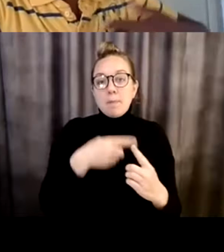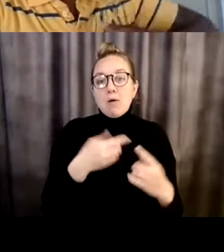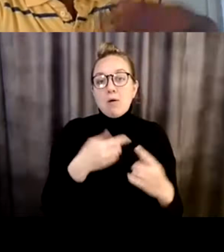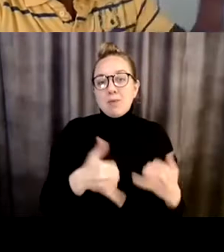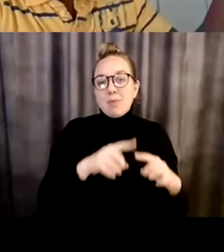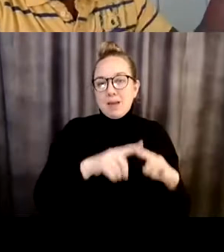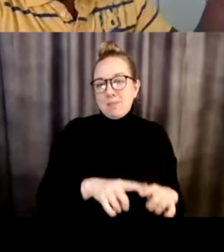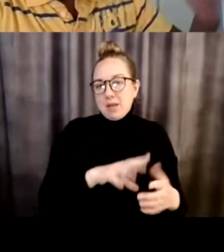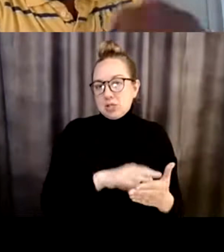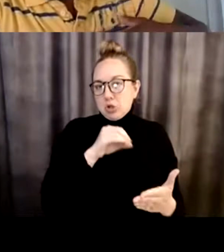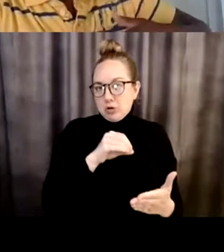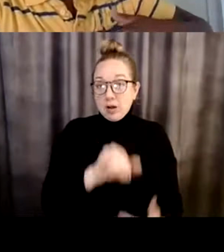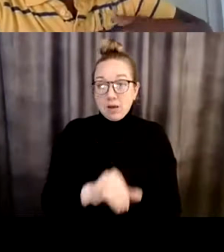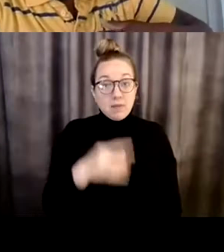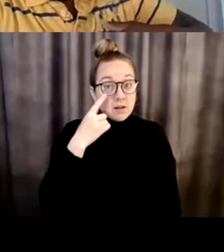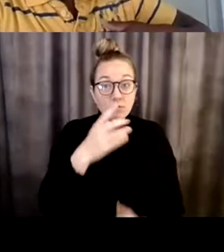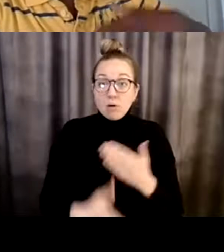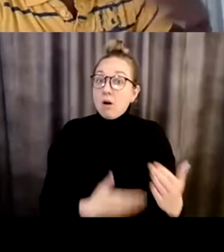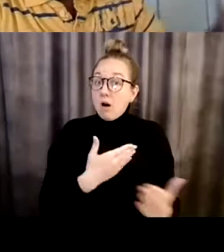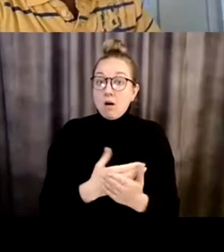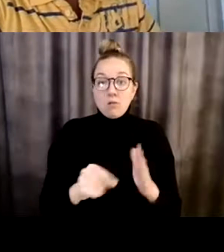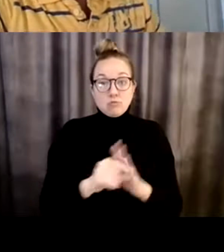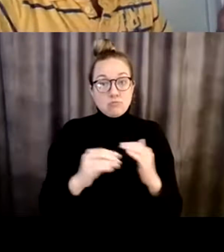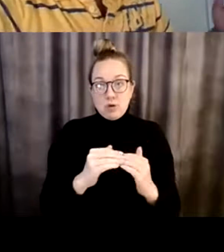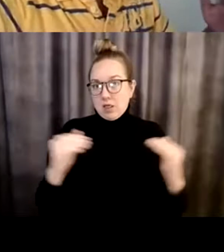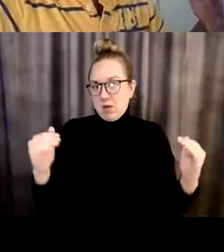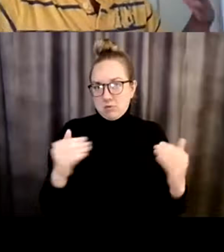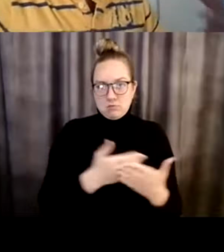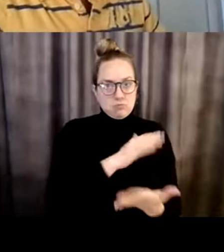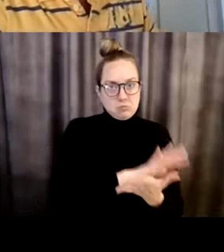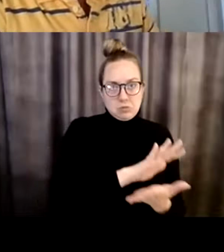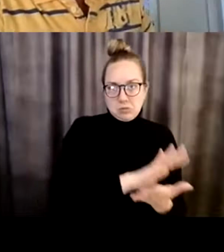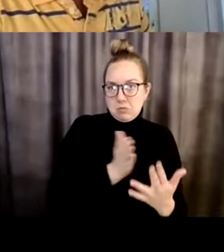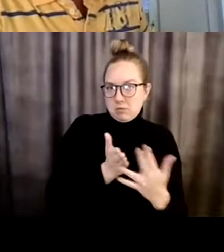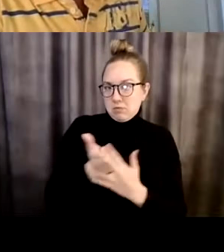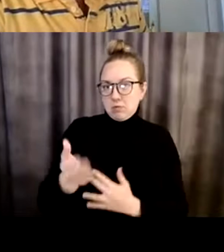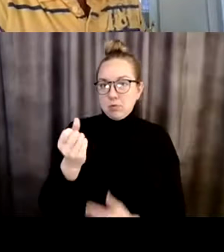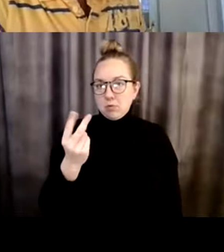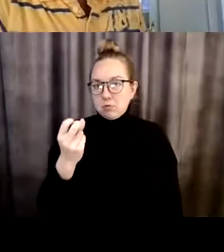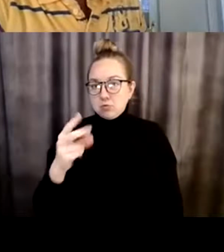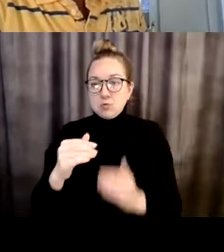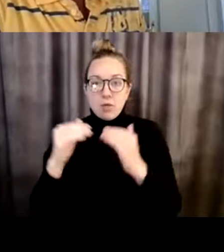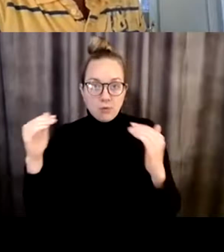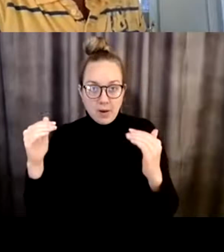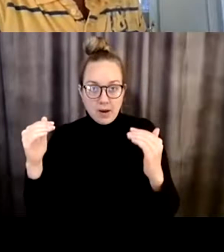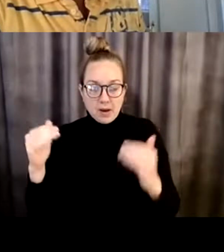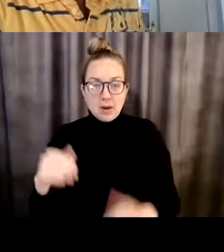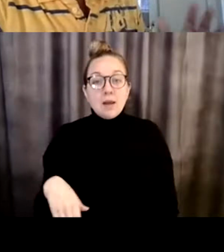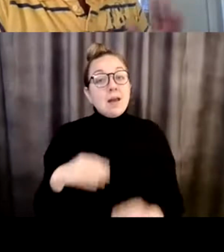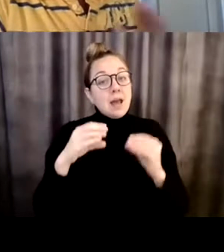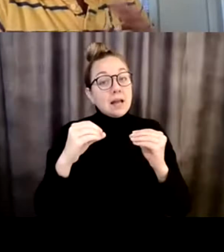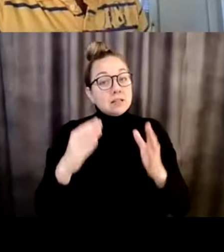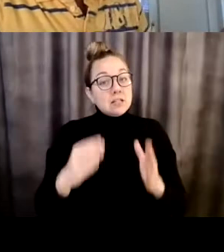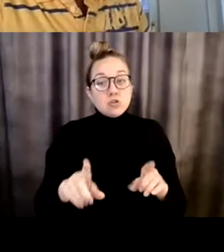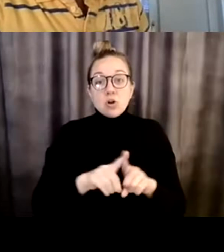And this is for all grade levels from pre-K through 12. And the teachers were also able to get professional development credit for being there, which